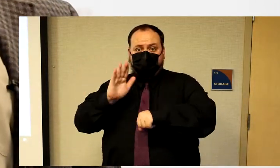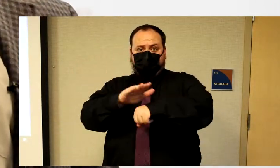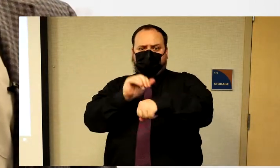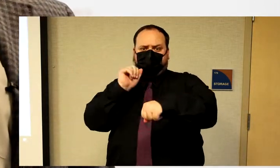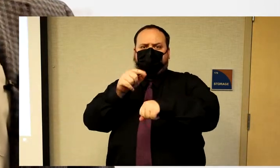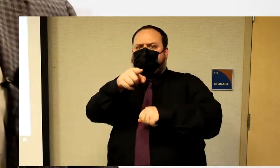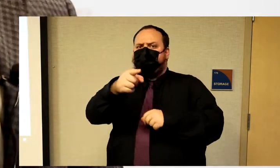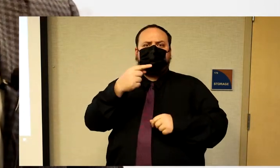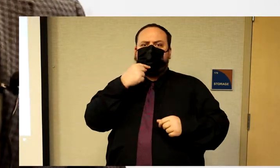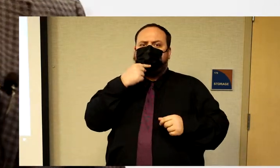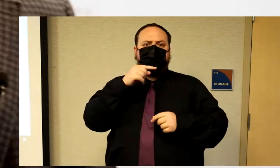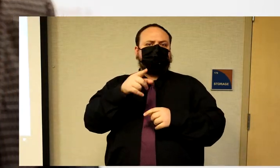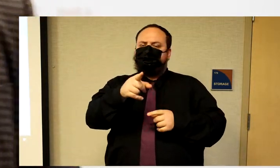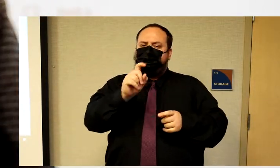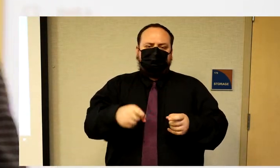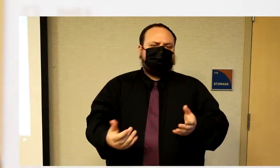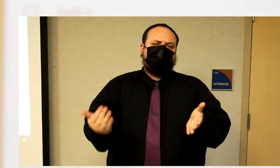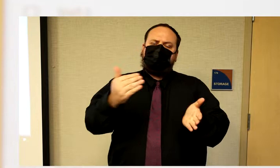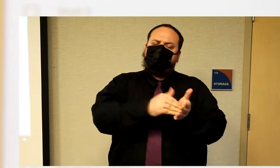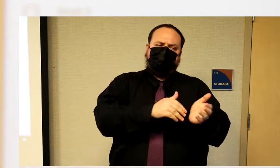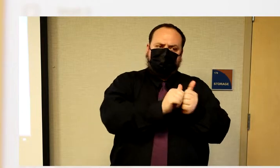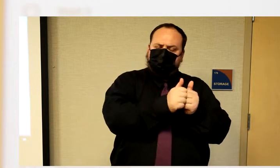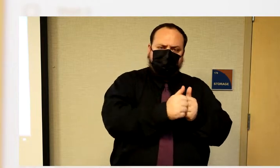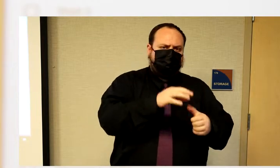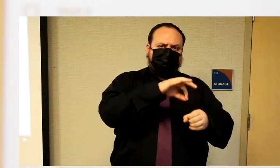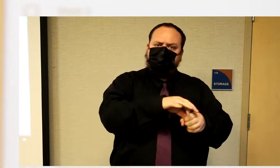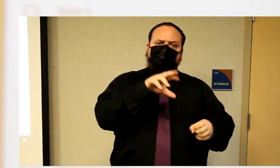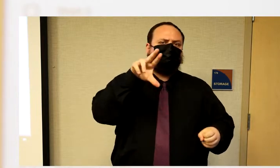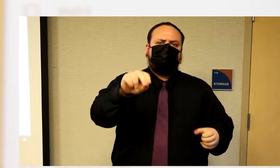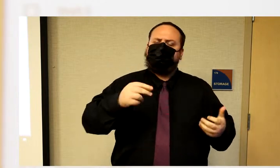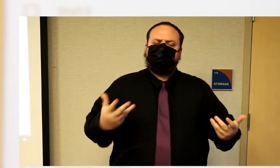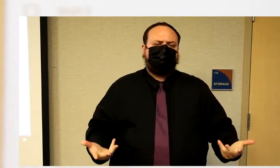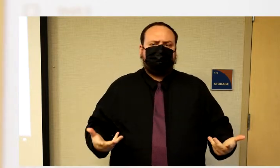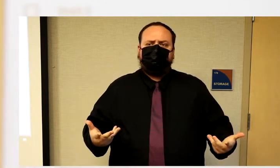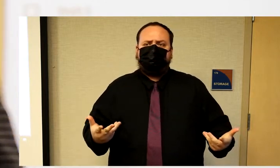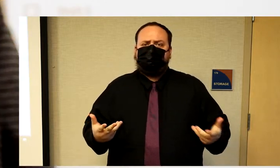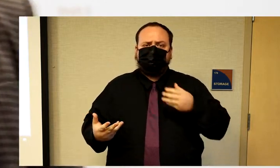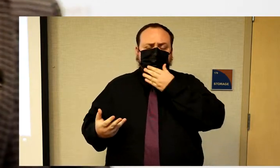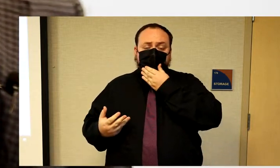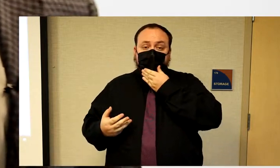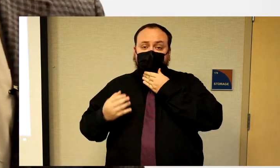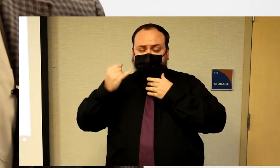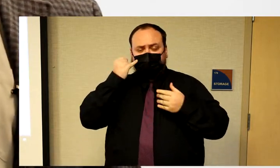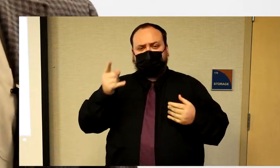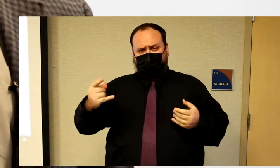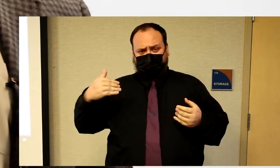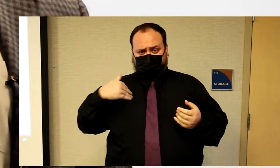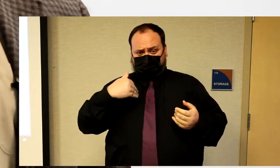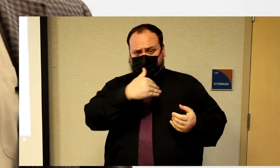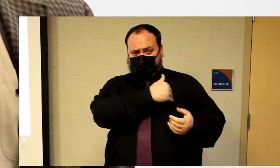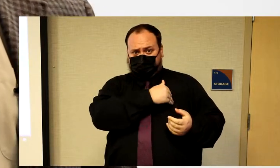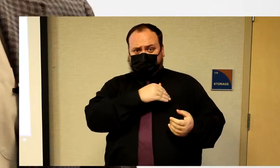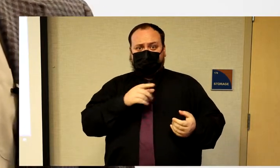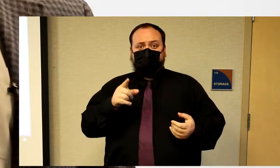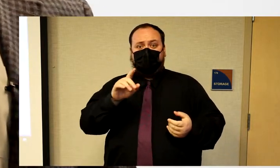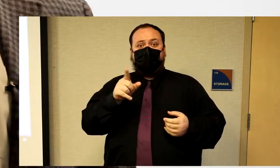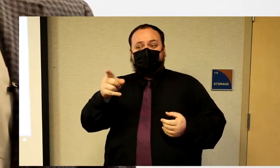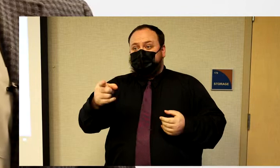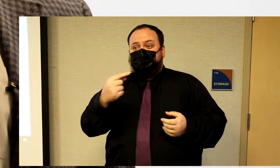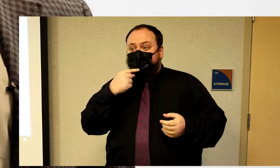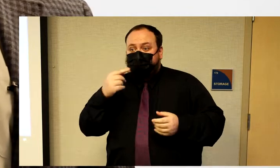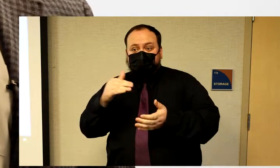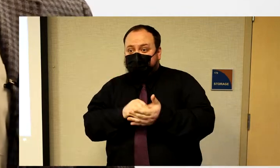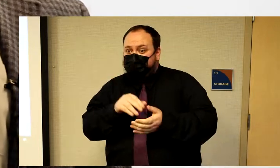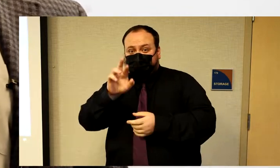like the idea of being recalled. Well, I get that. But anyway, if a board member who was up in 2024 were to somehow be recalled between